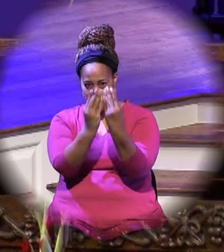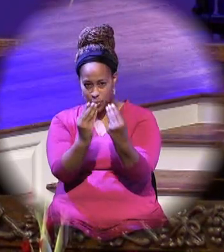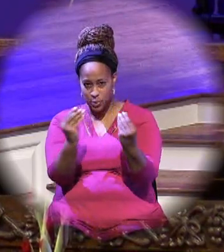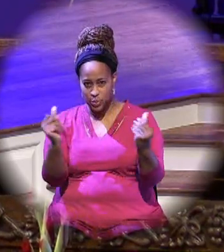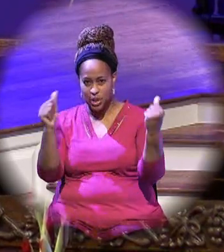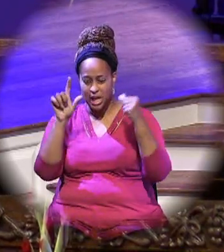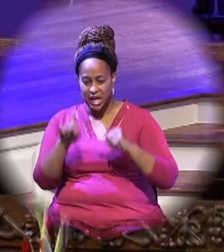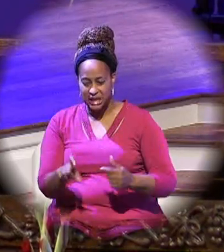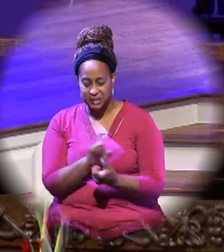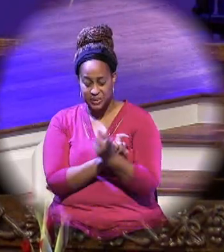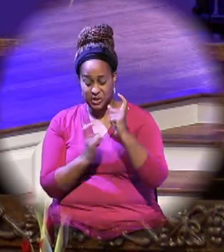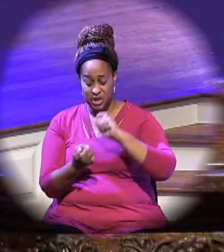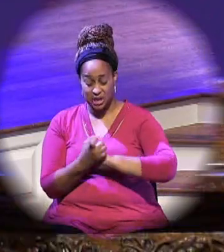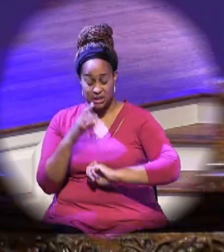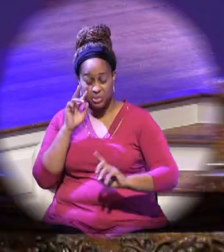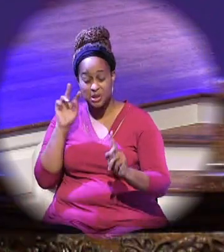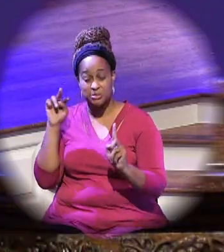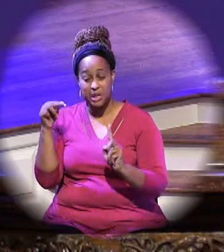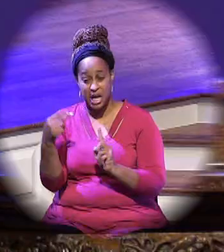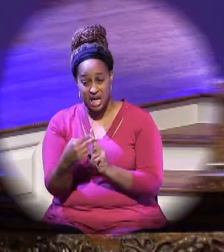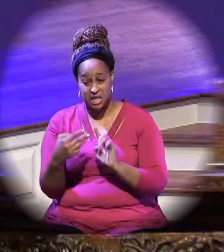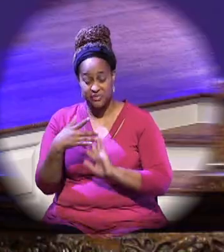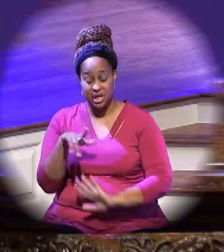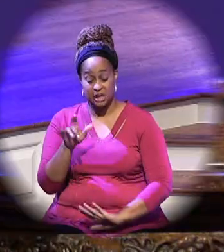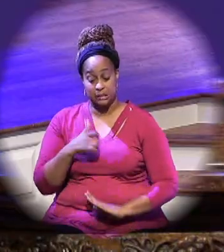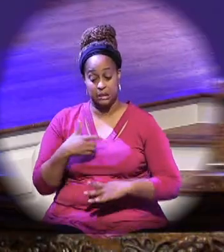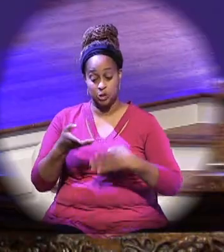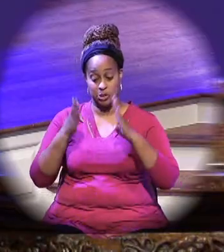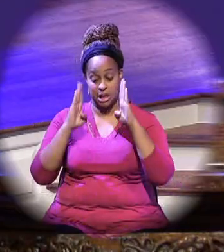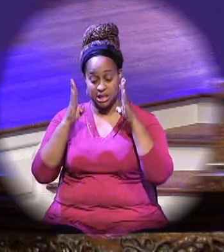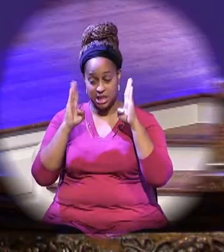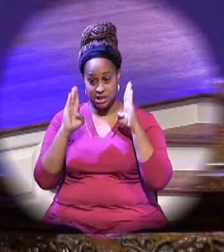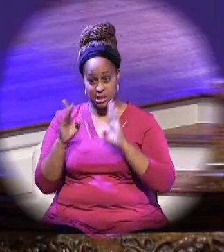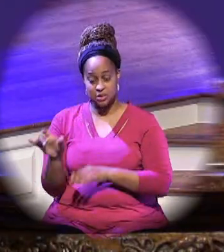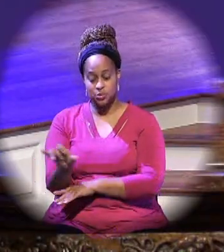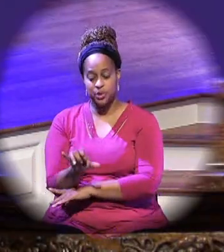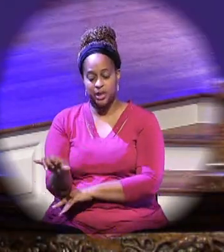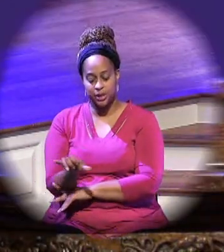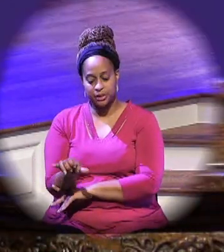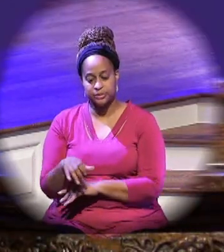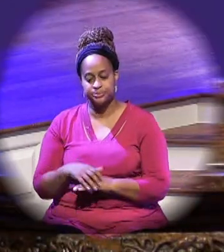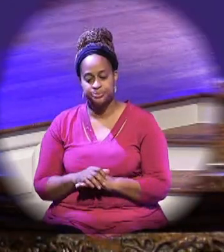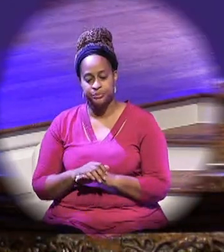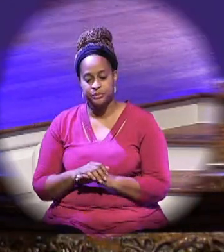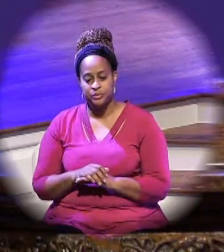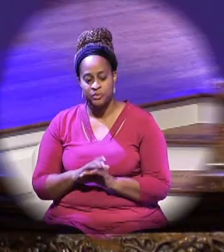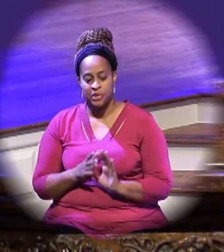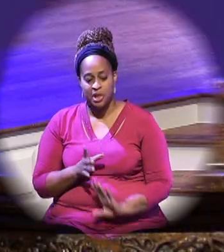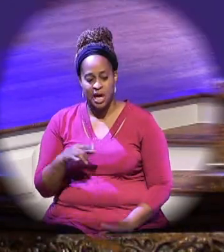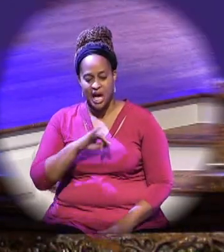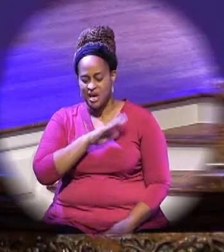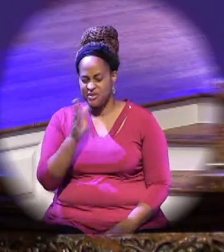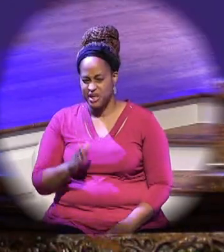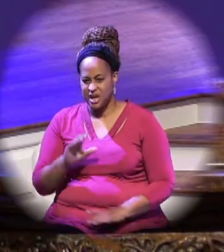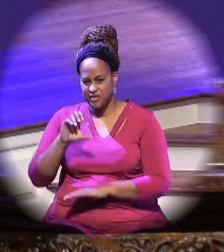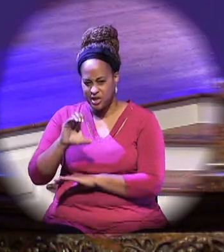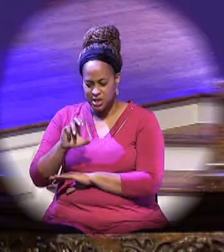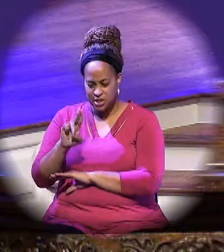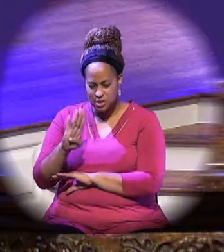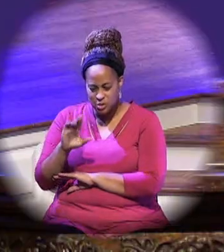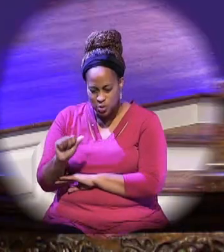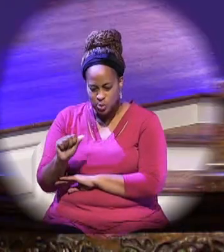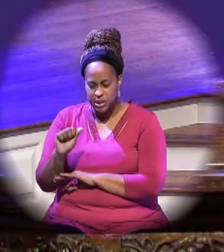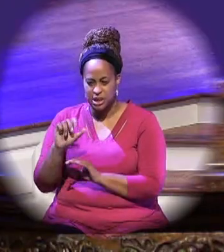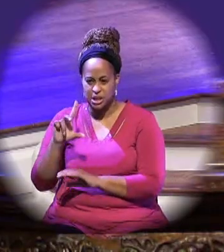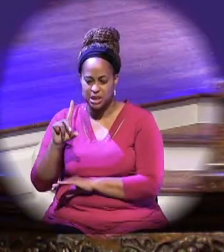that has to be a change of perspective that gets your attention as well. I haven't ever done scuba diving, done a little bit of snorkeling